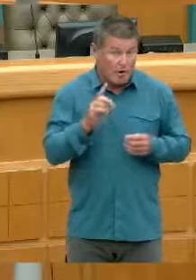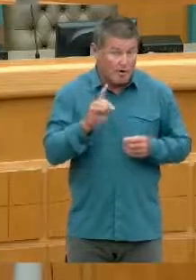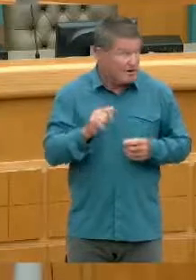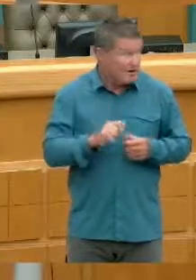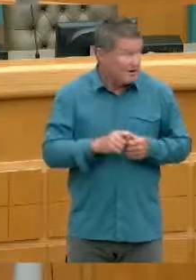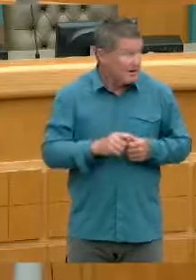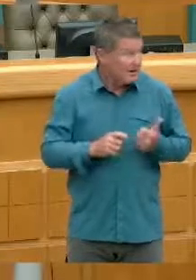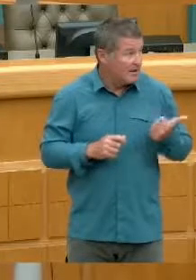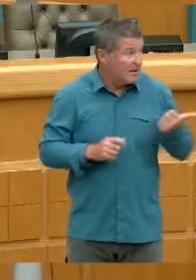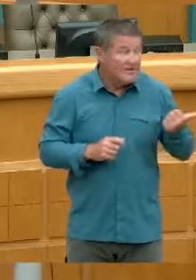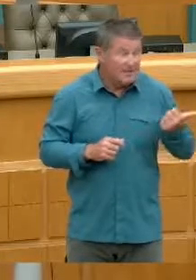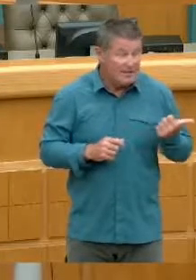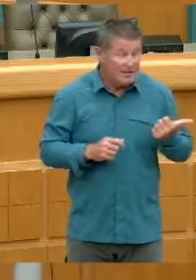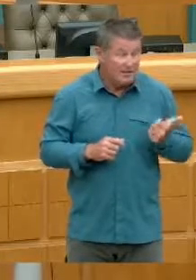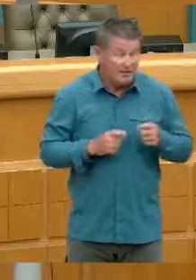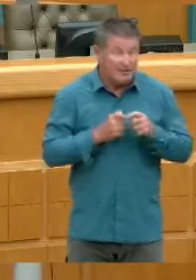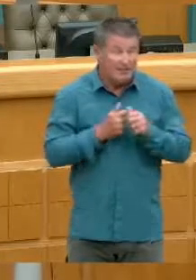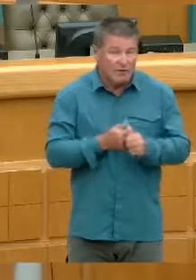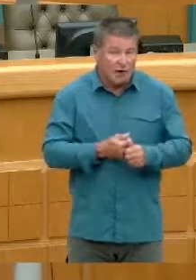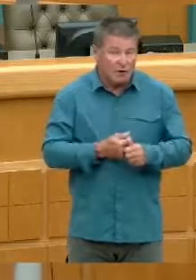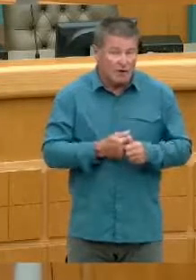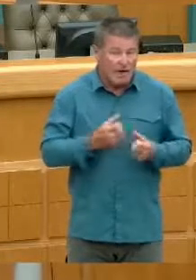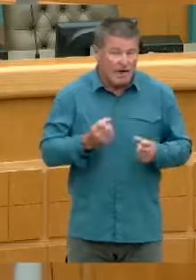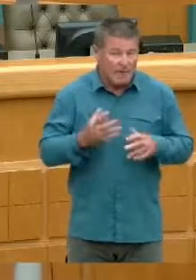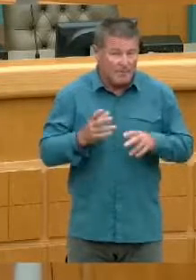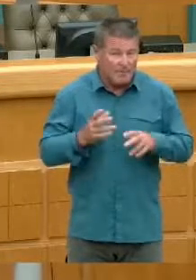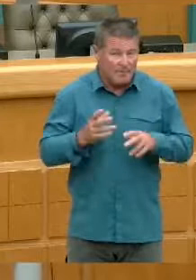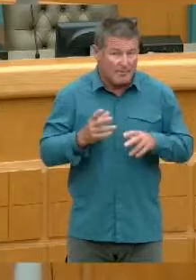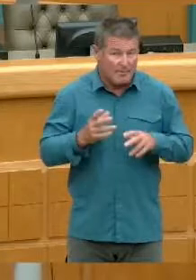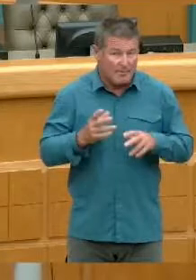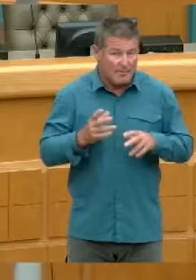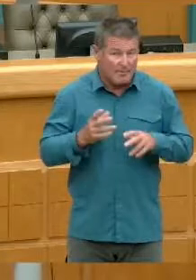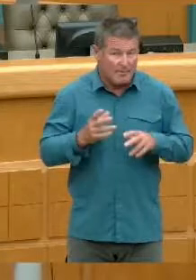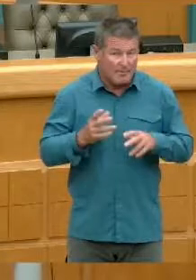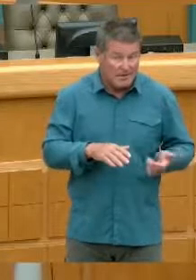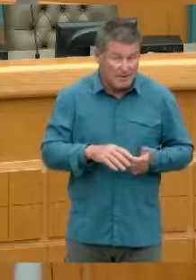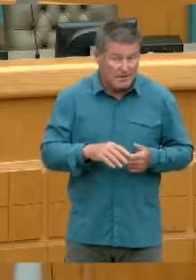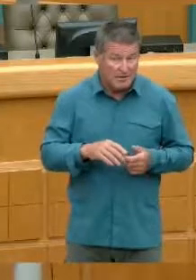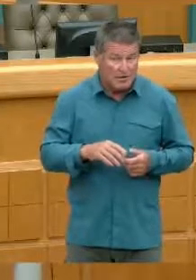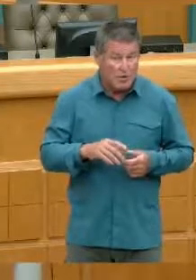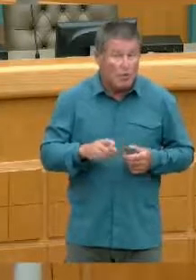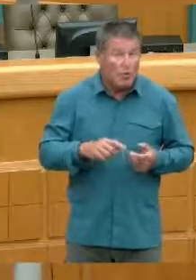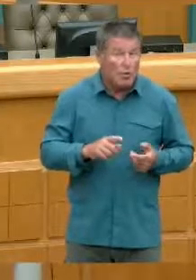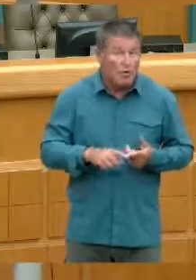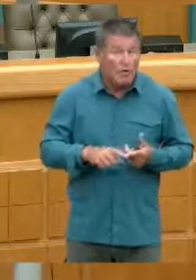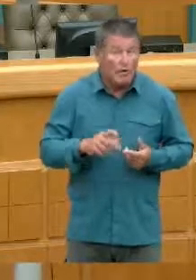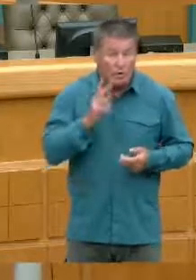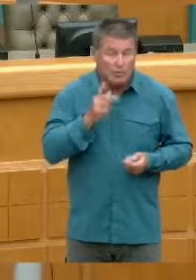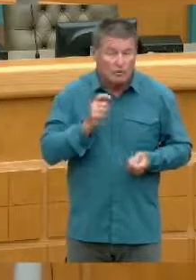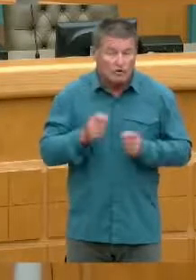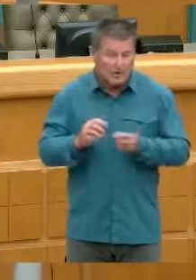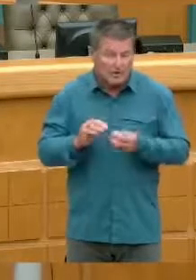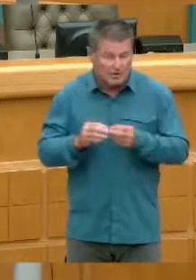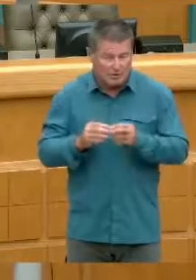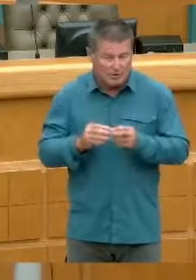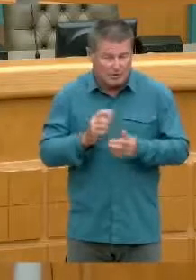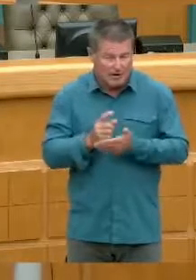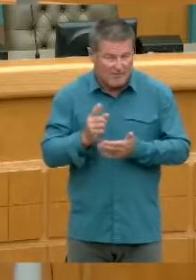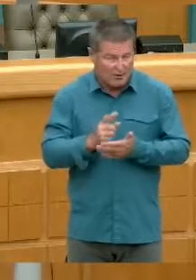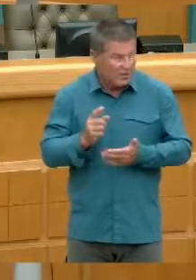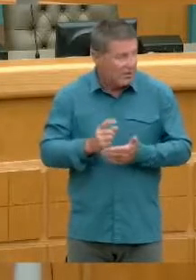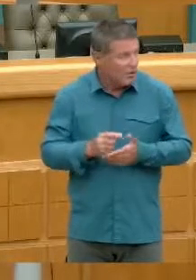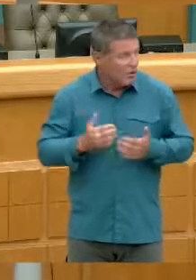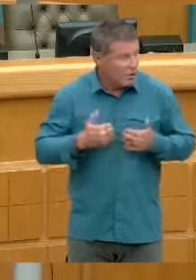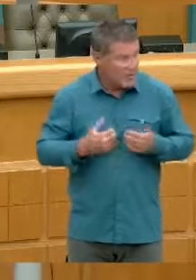of fatalities. As there's more fatality data, the estimates should improve. And that's why it changes from week to week, because we have more data with which